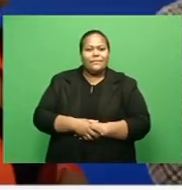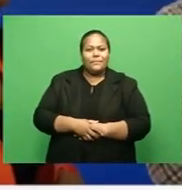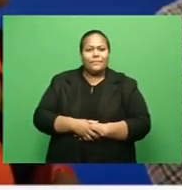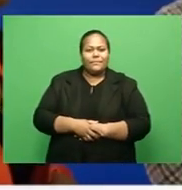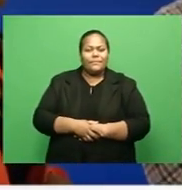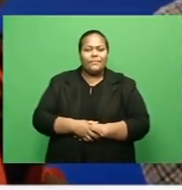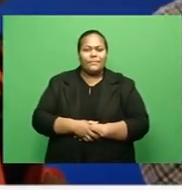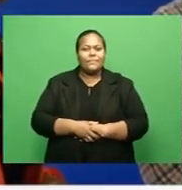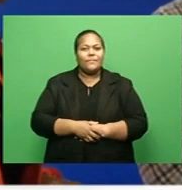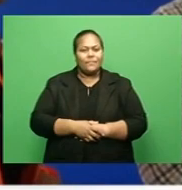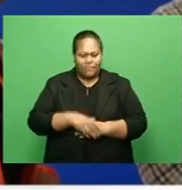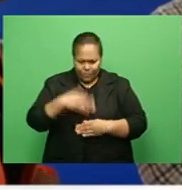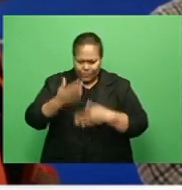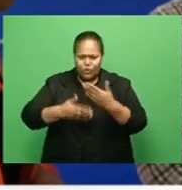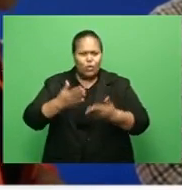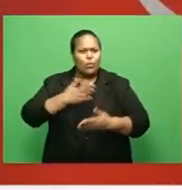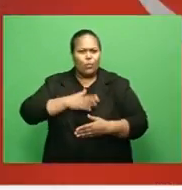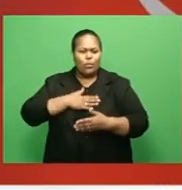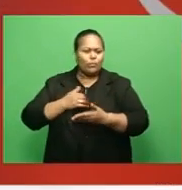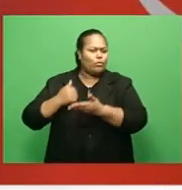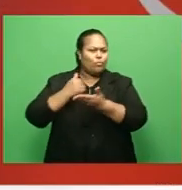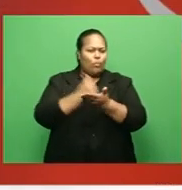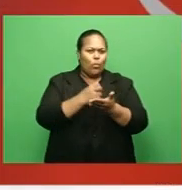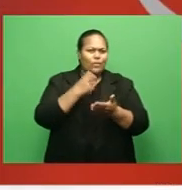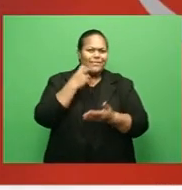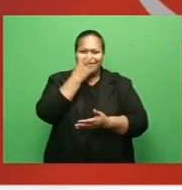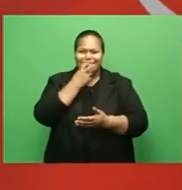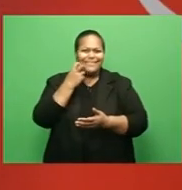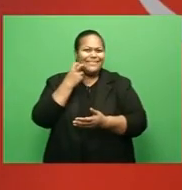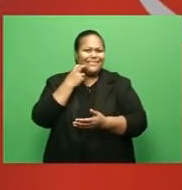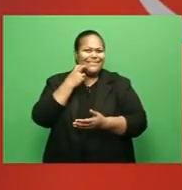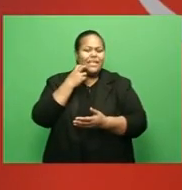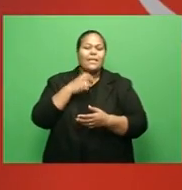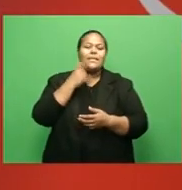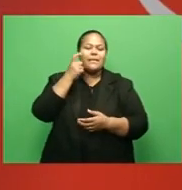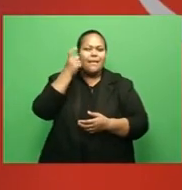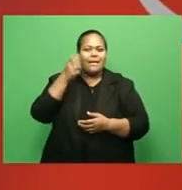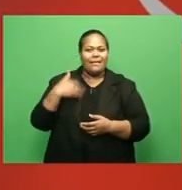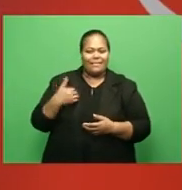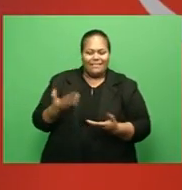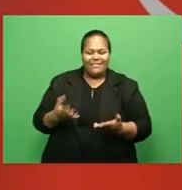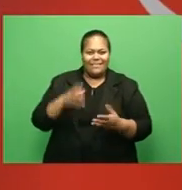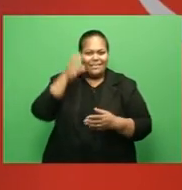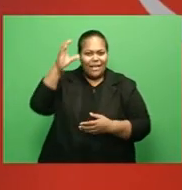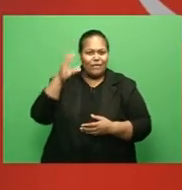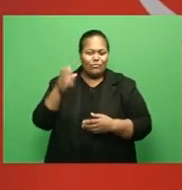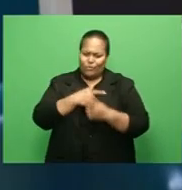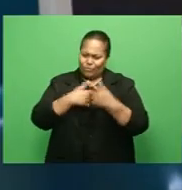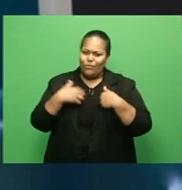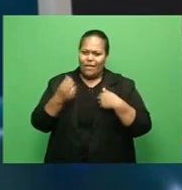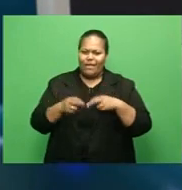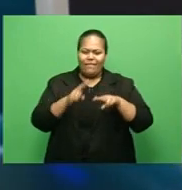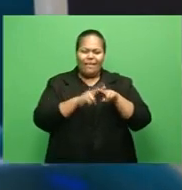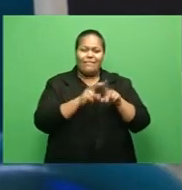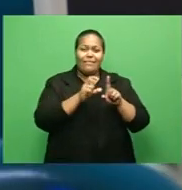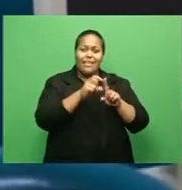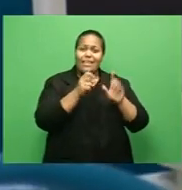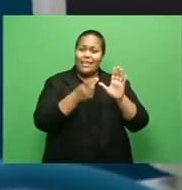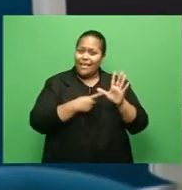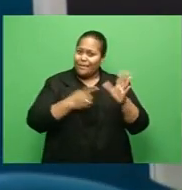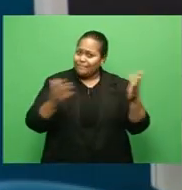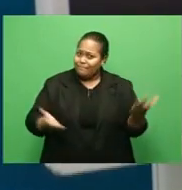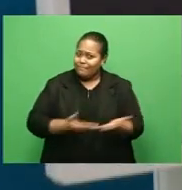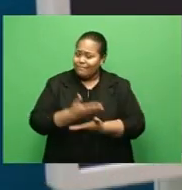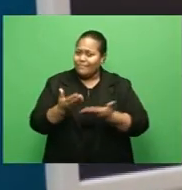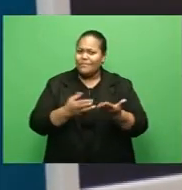to support oral health care in the country. Together with this, we've had a lot of achievements together with the FDA in terms of getting